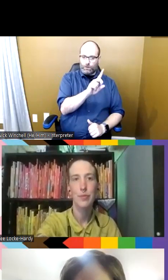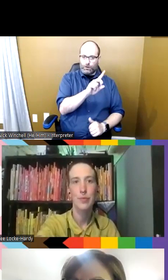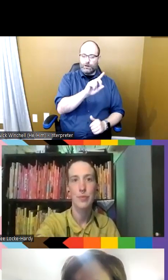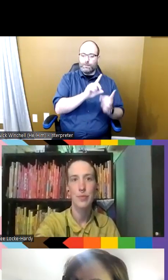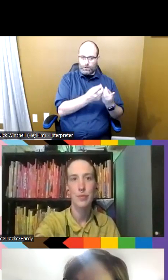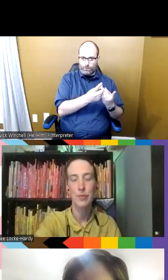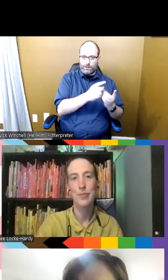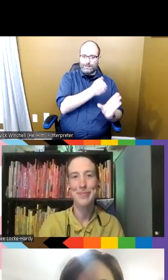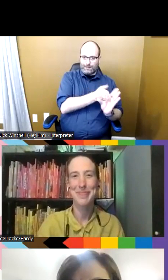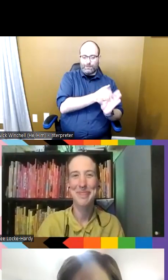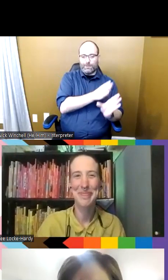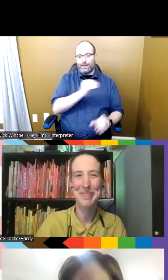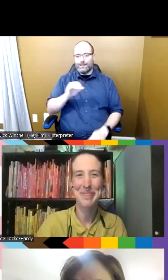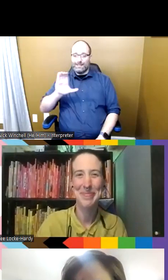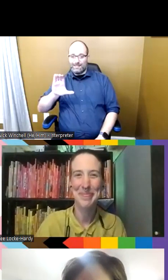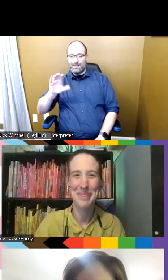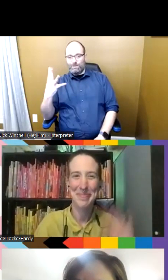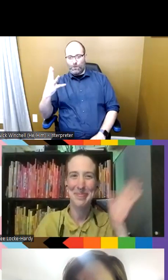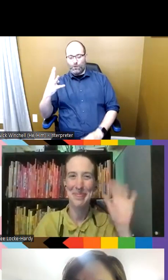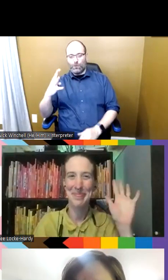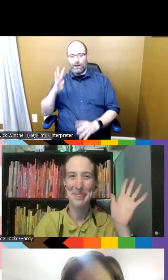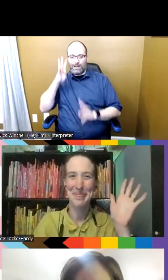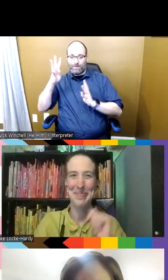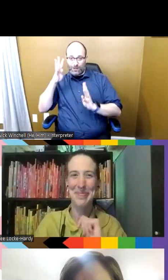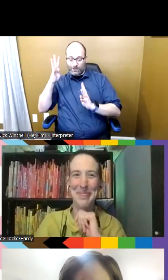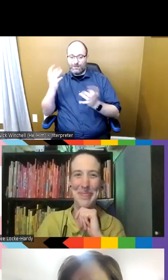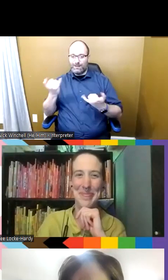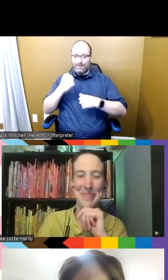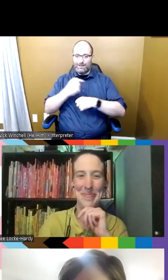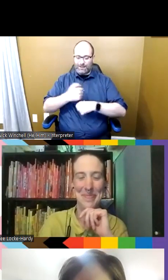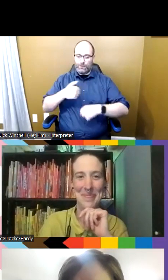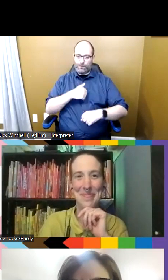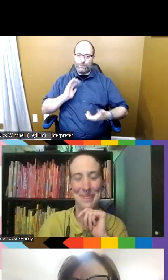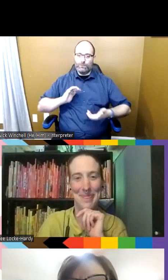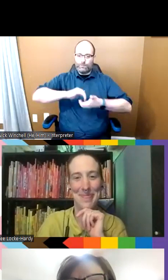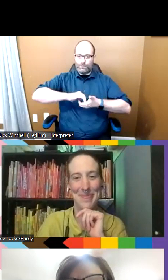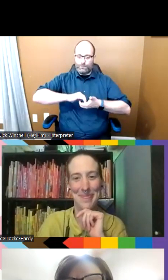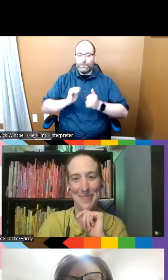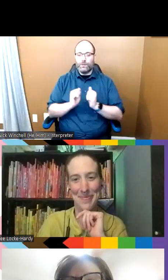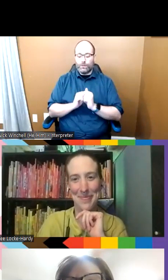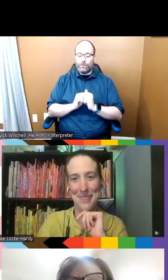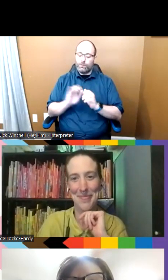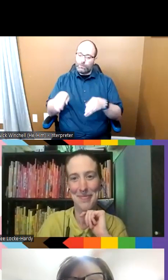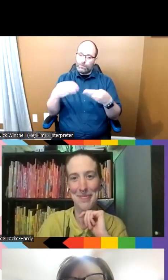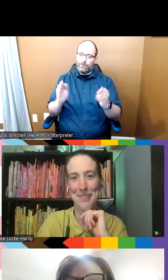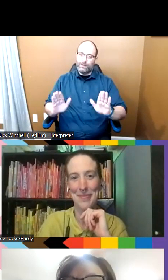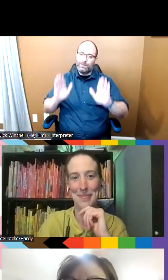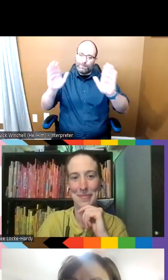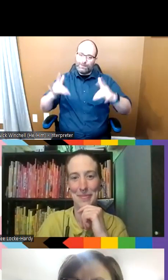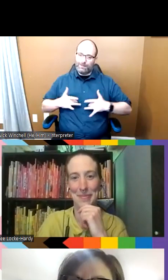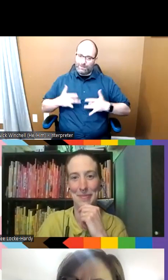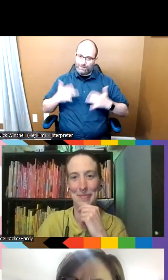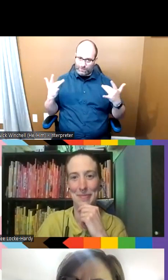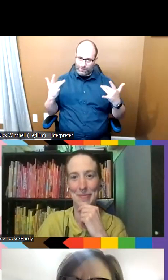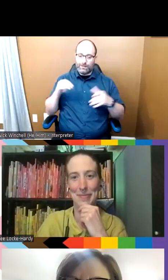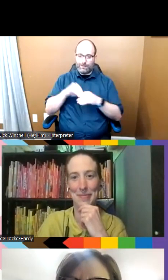and C4 Innovations, which today we are going to be partnering with to bring you this amazing event. In